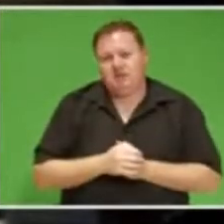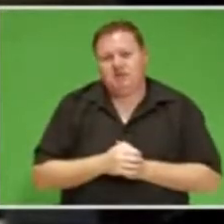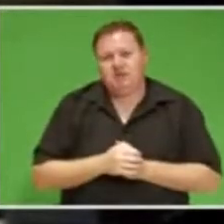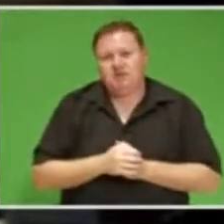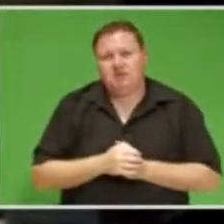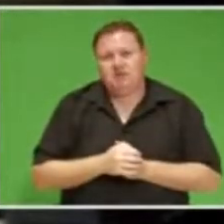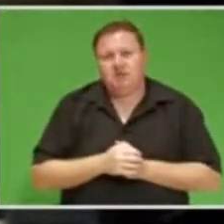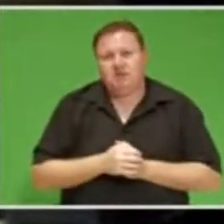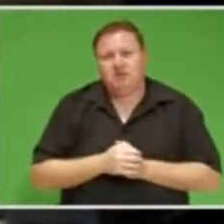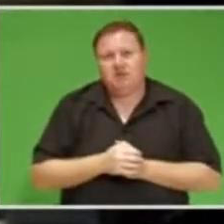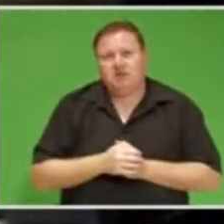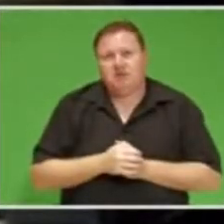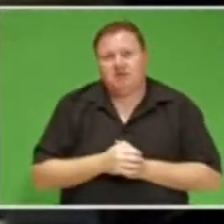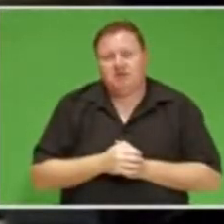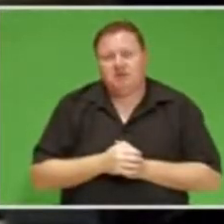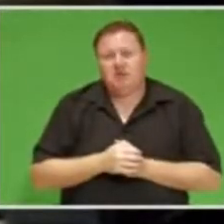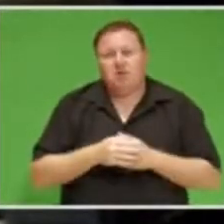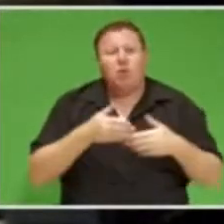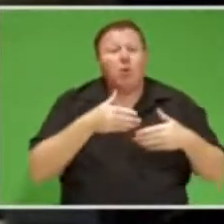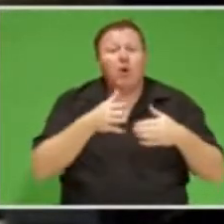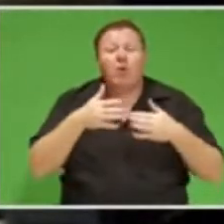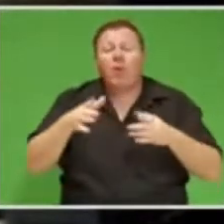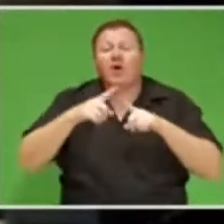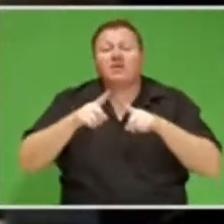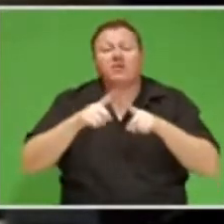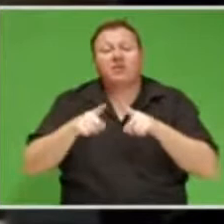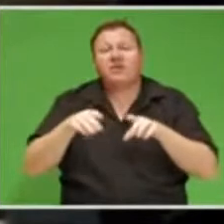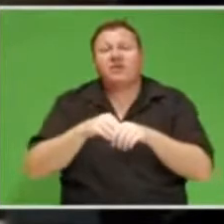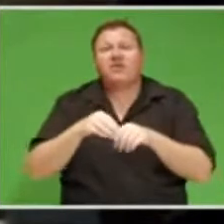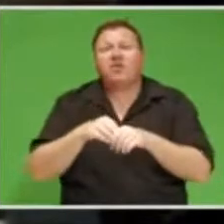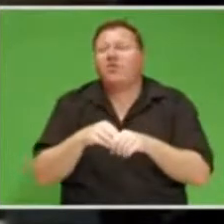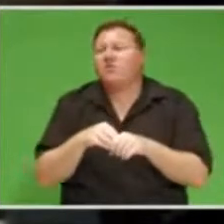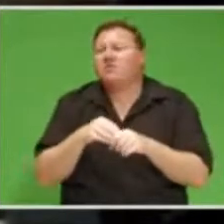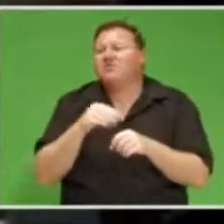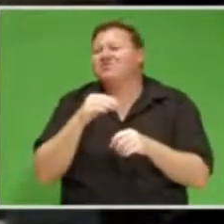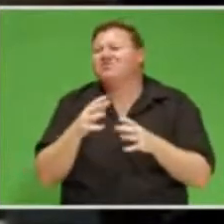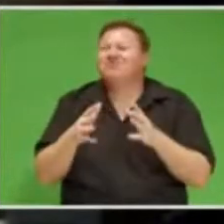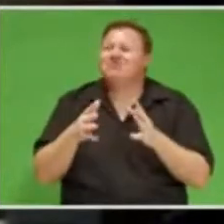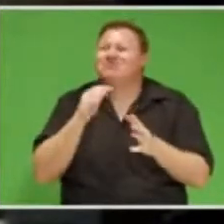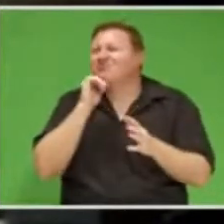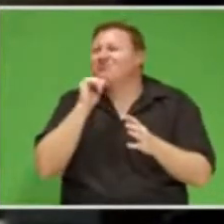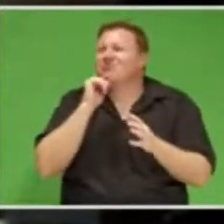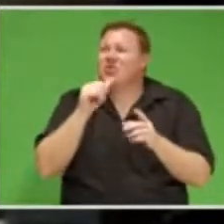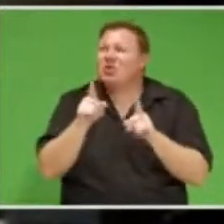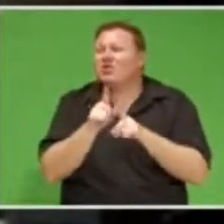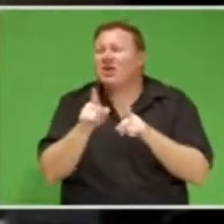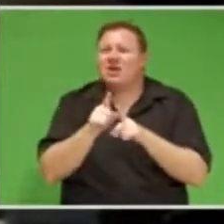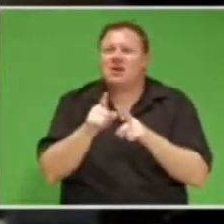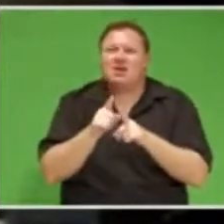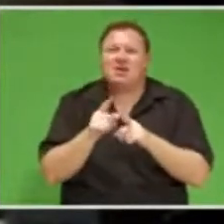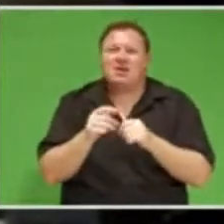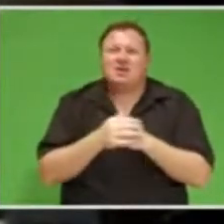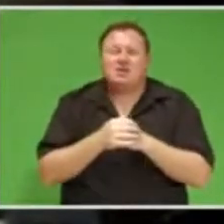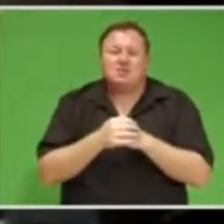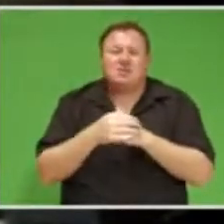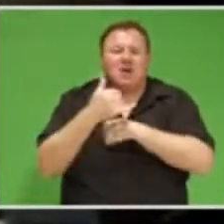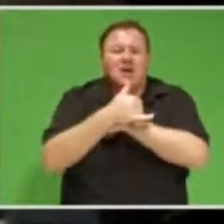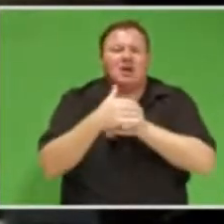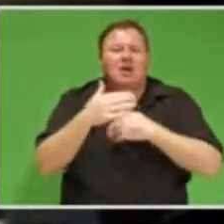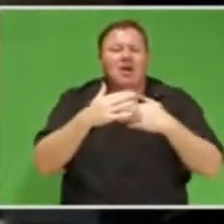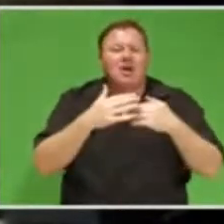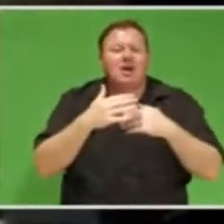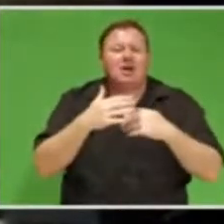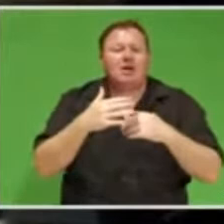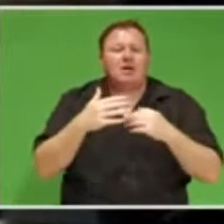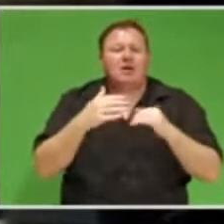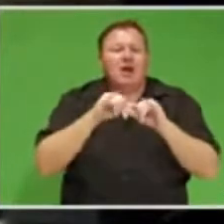in a variety of ways. It's not like construction companies that are being parachuted in and they move